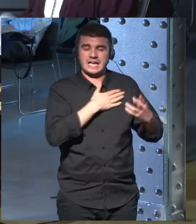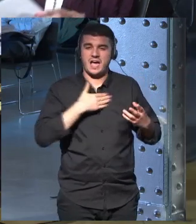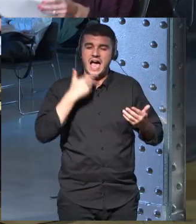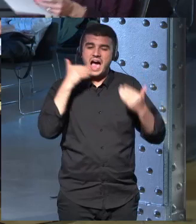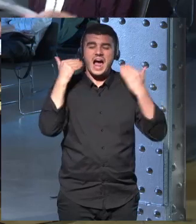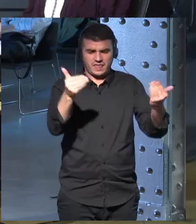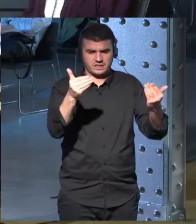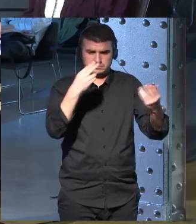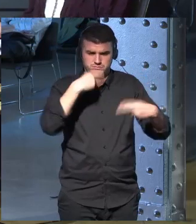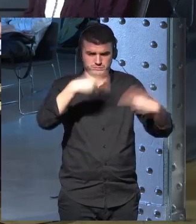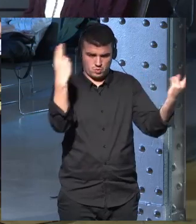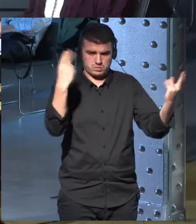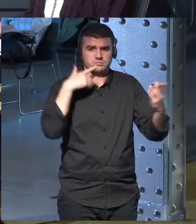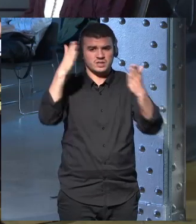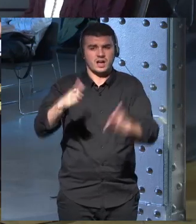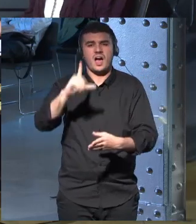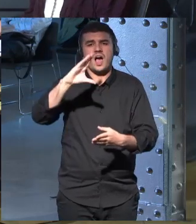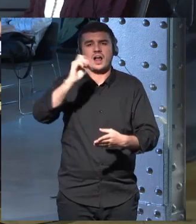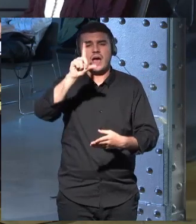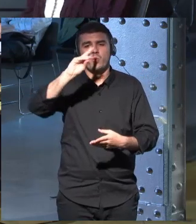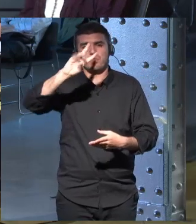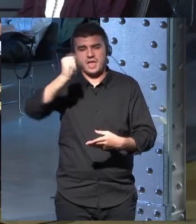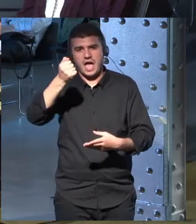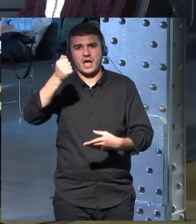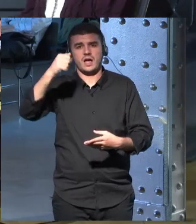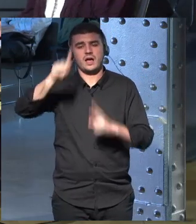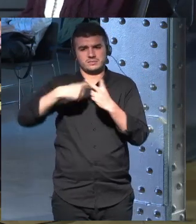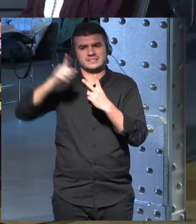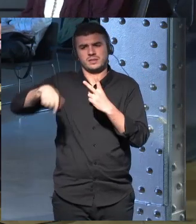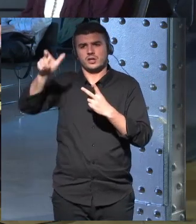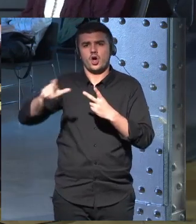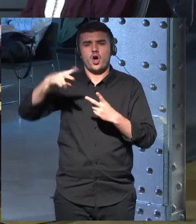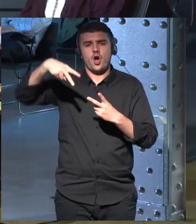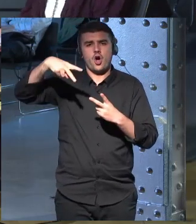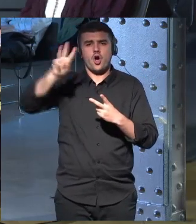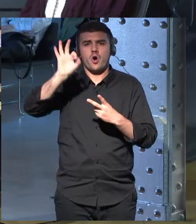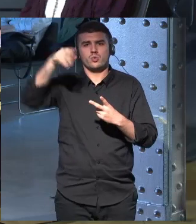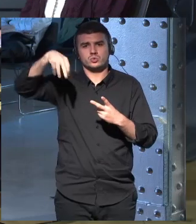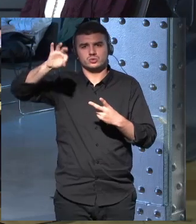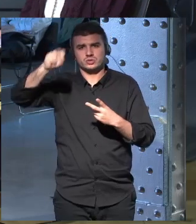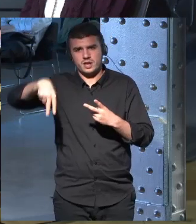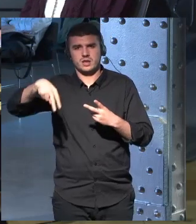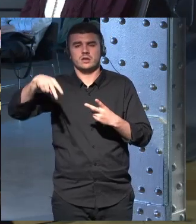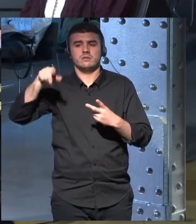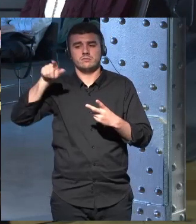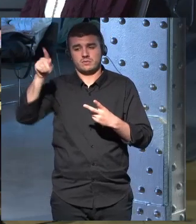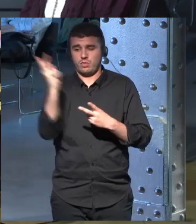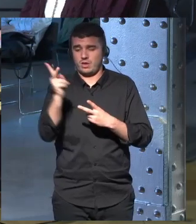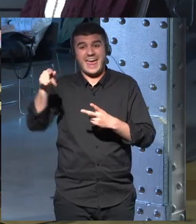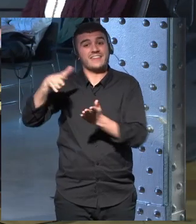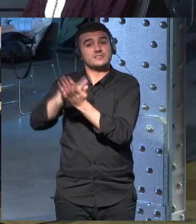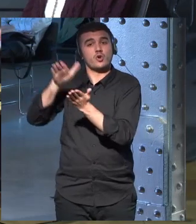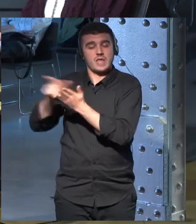Claudio Lopez Lamadrid and Random House for bringing us to Madrid as part of